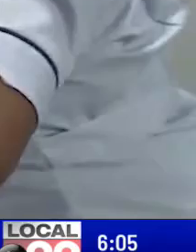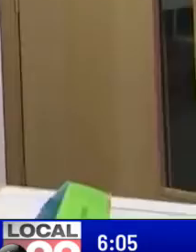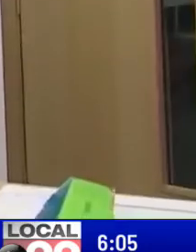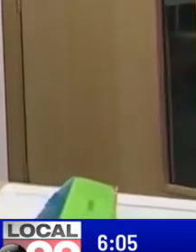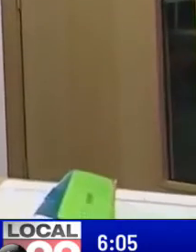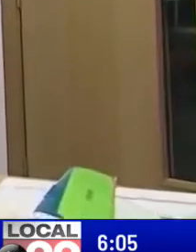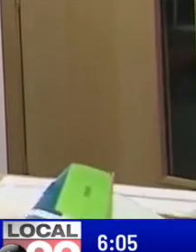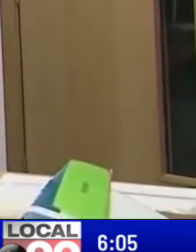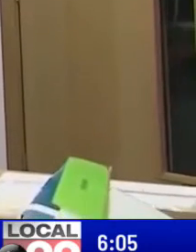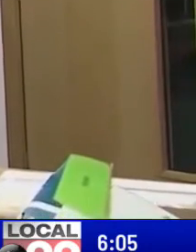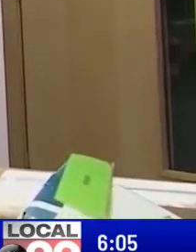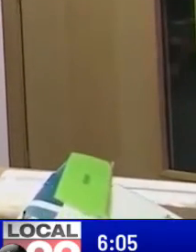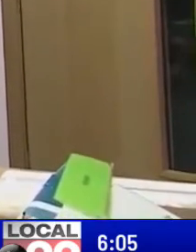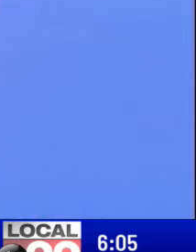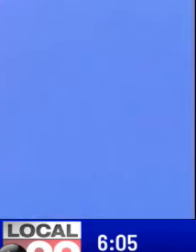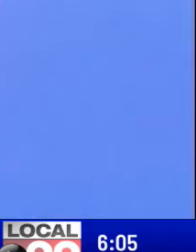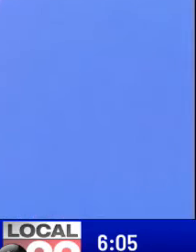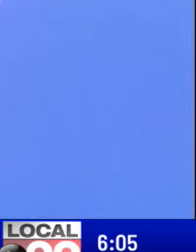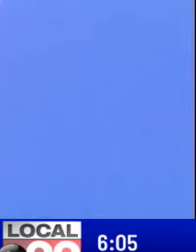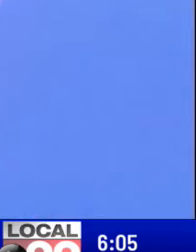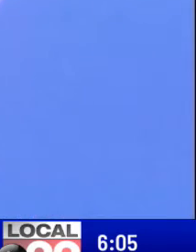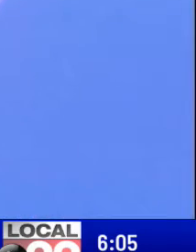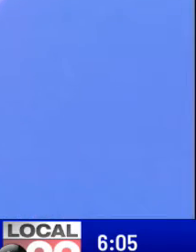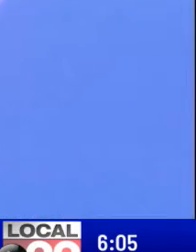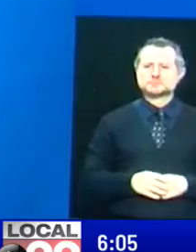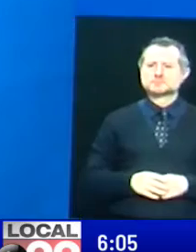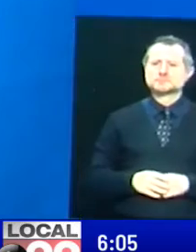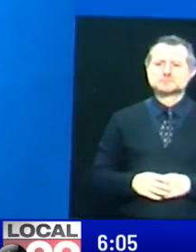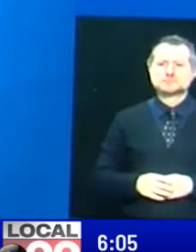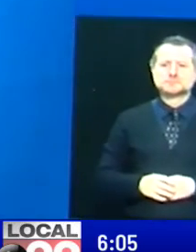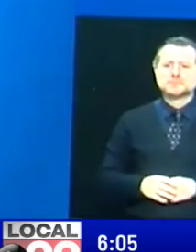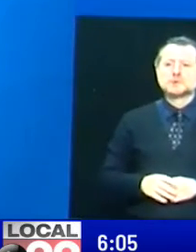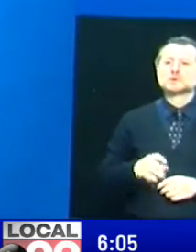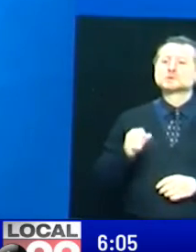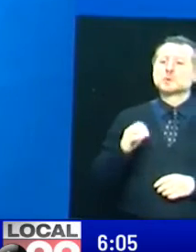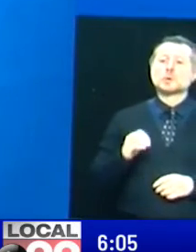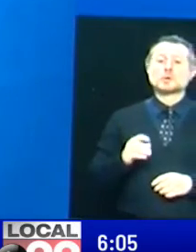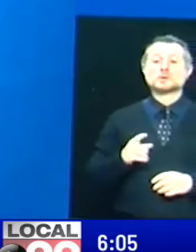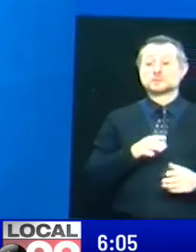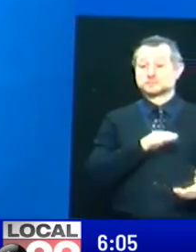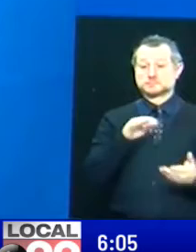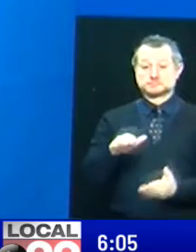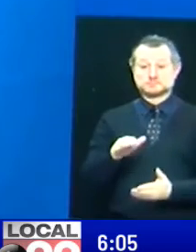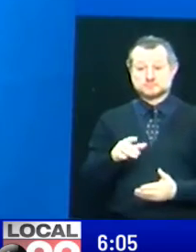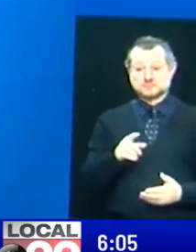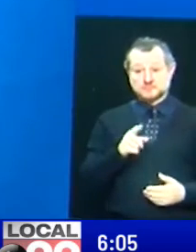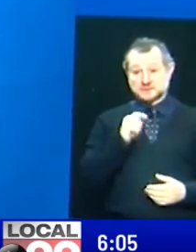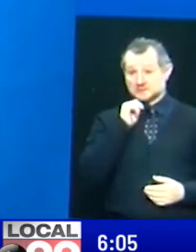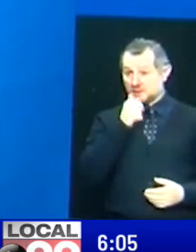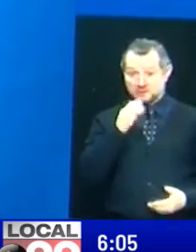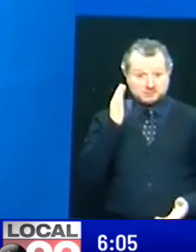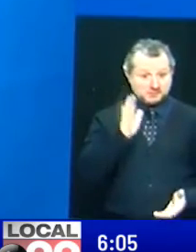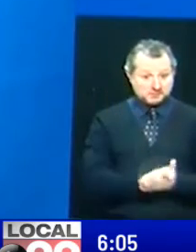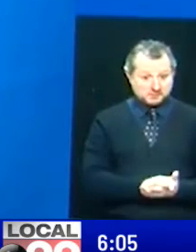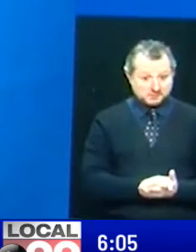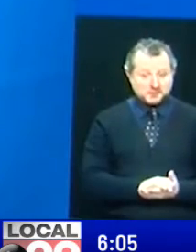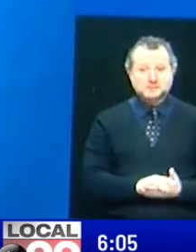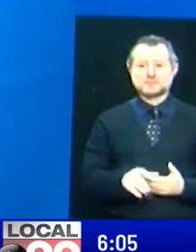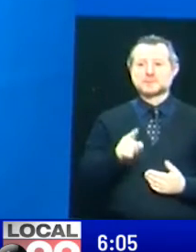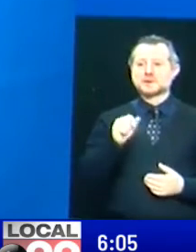the end of this week could face fines. Any provider who does not use the vaccine could be fined